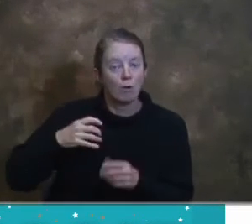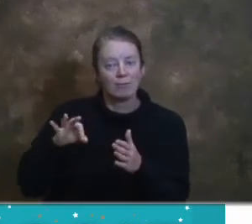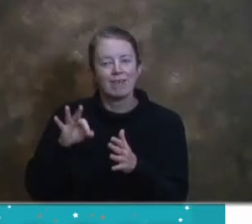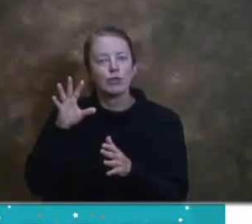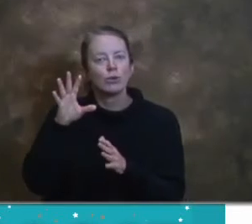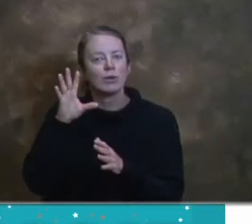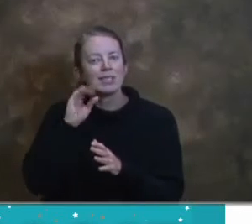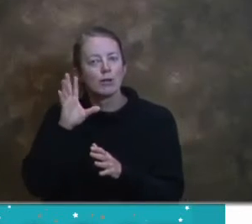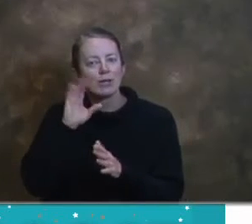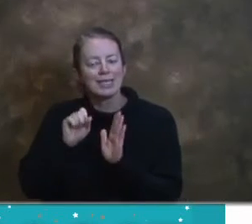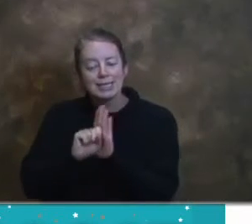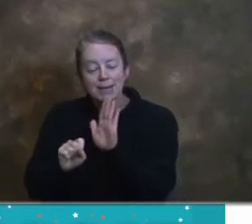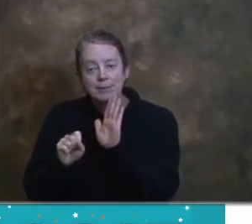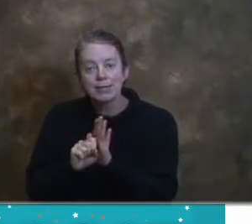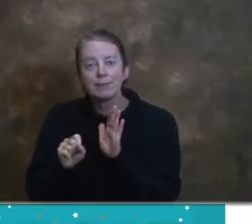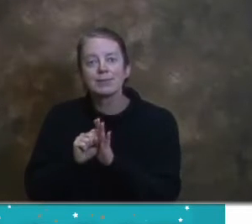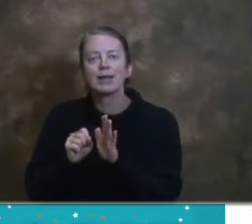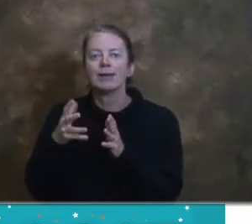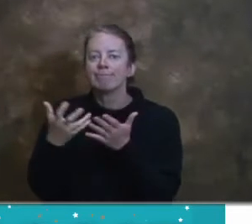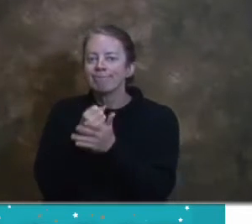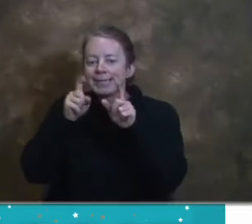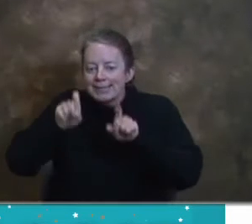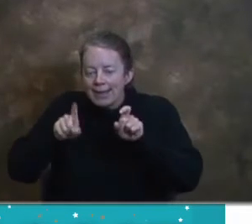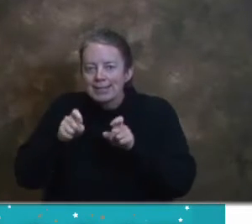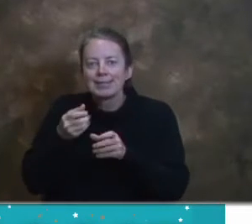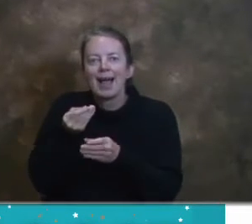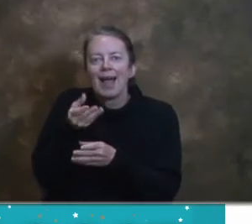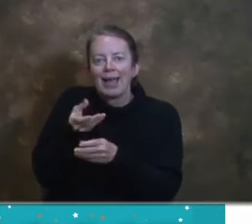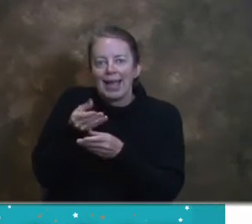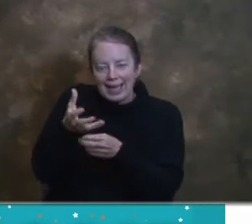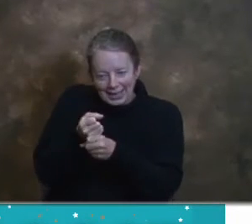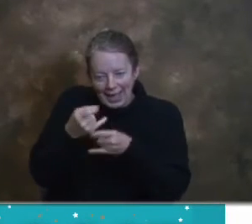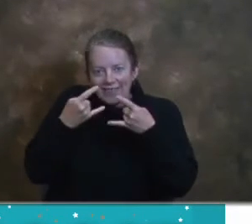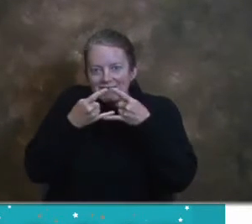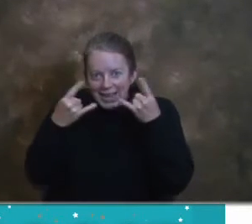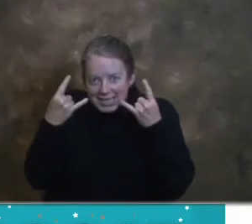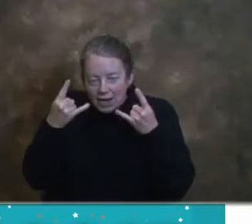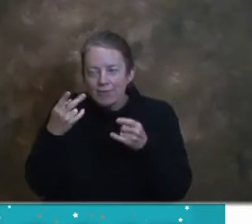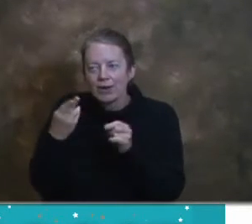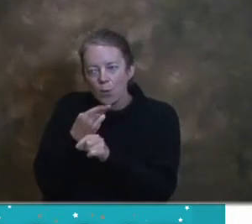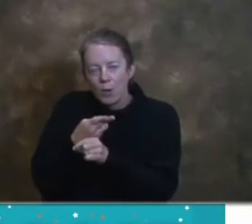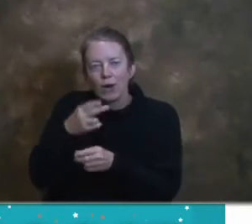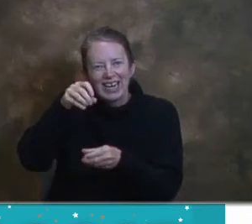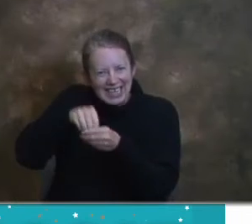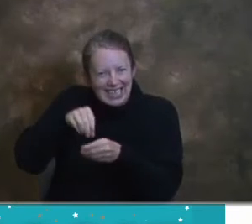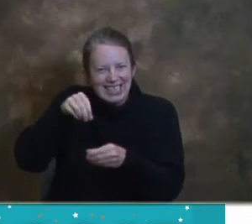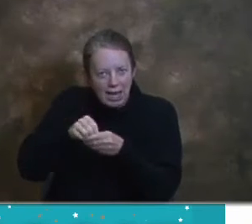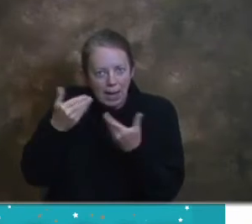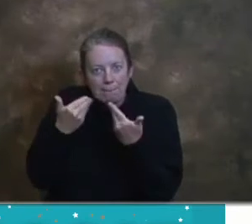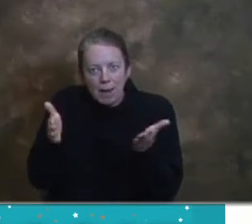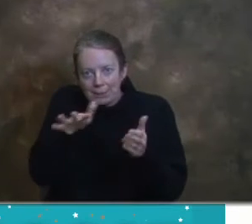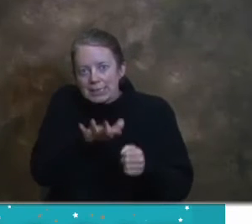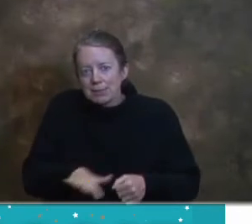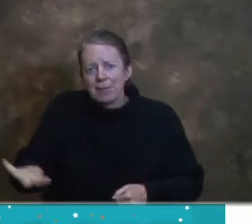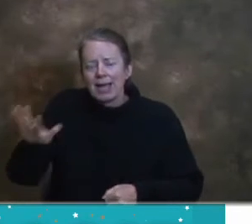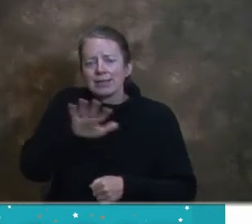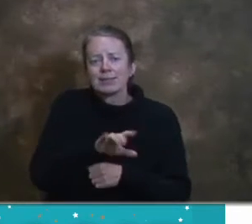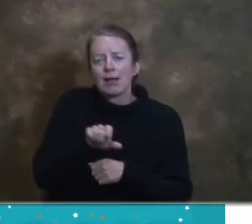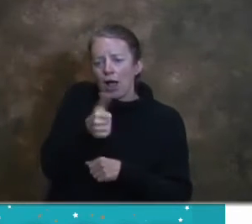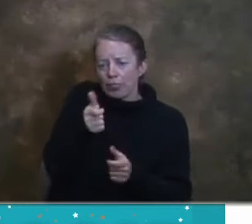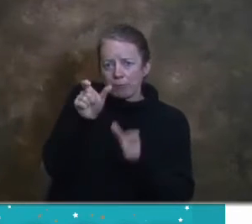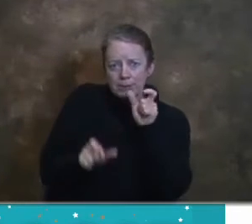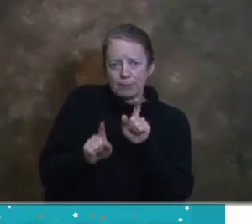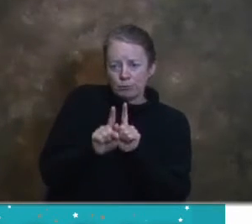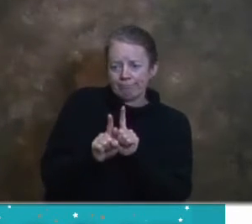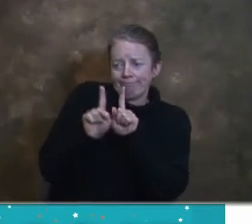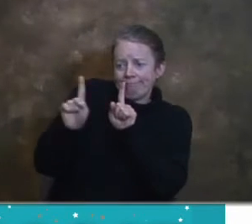experiencing symptoms, get your face covering and wear it when you are in indoor public spaces, get some distance between you and